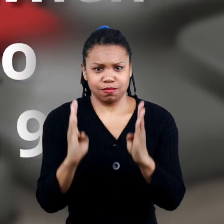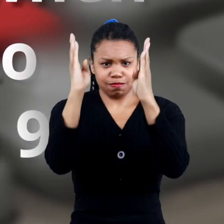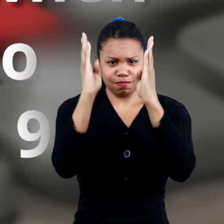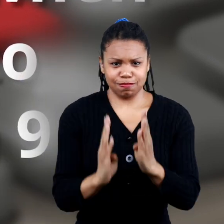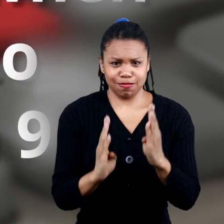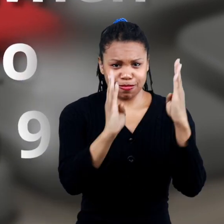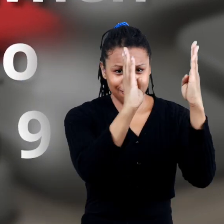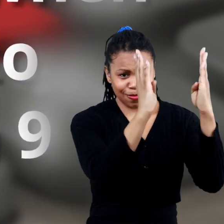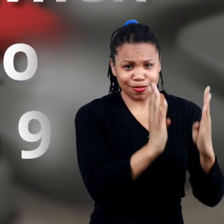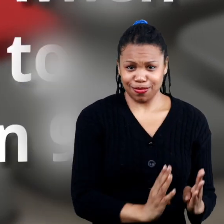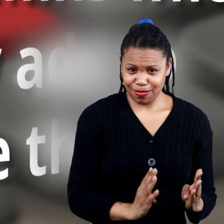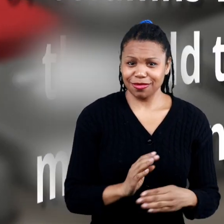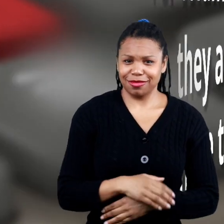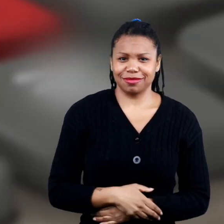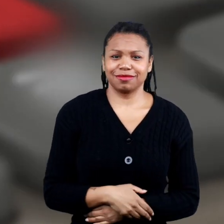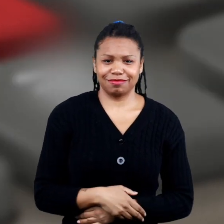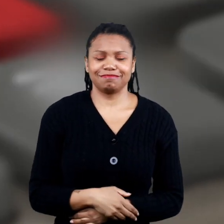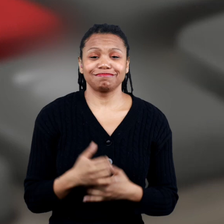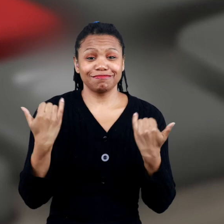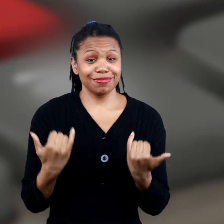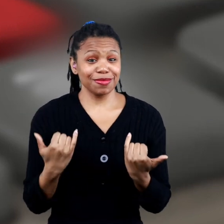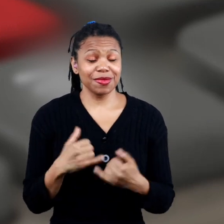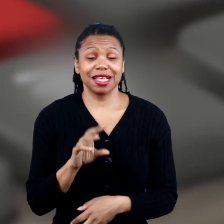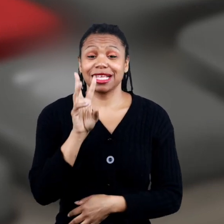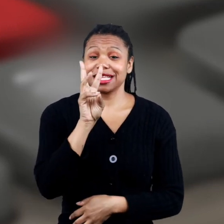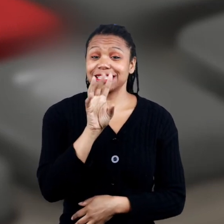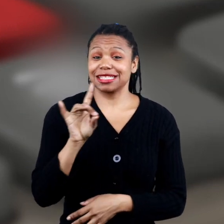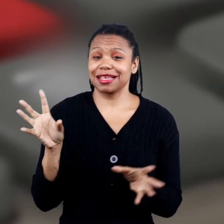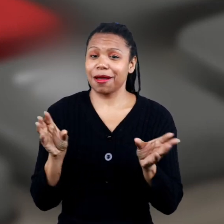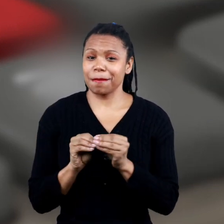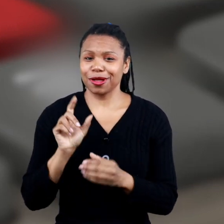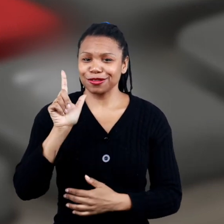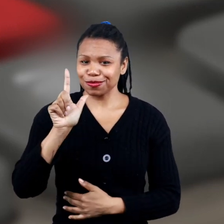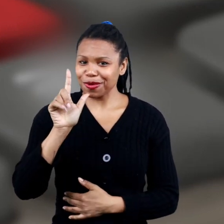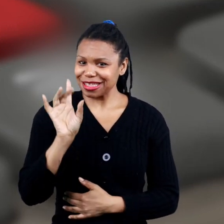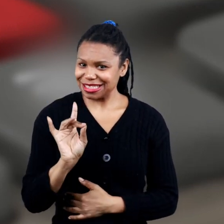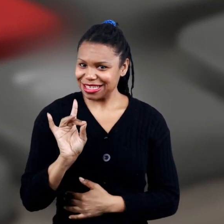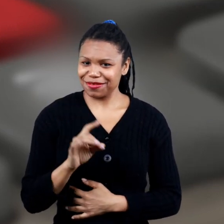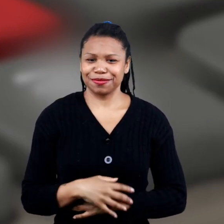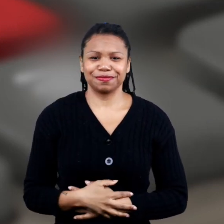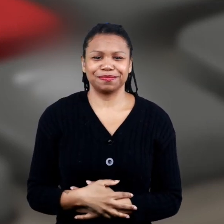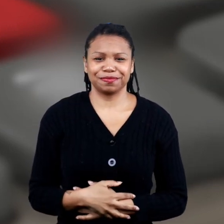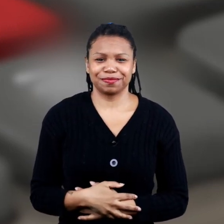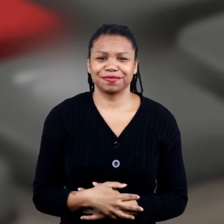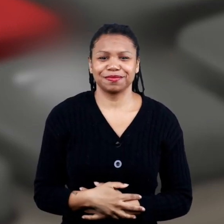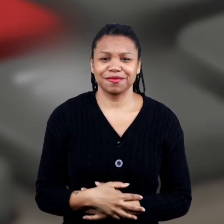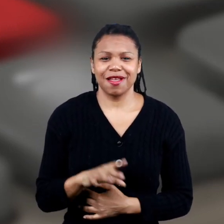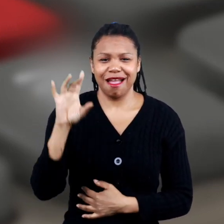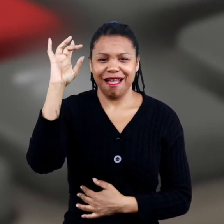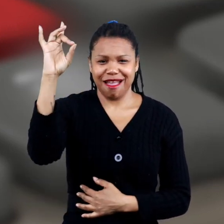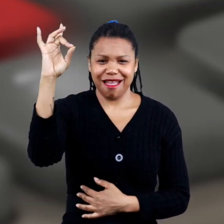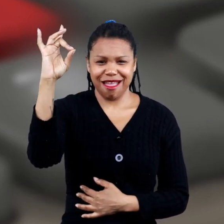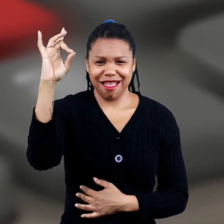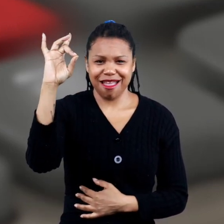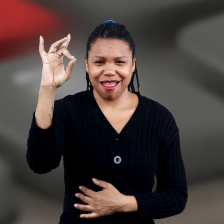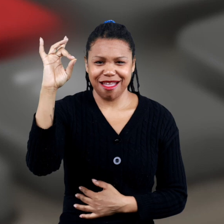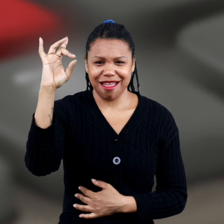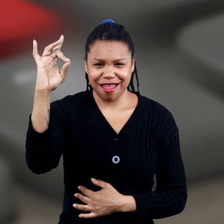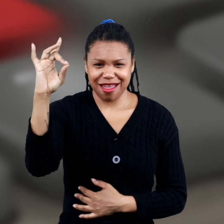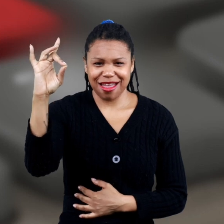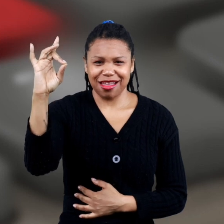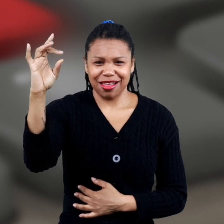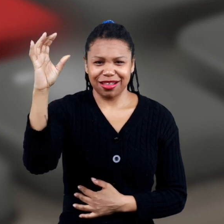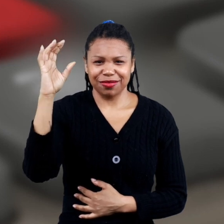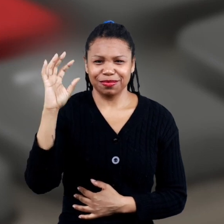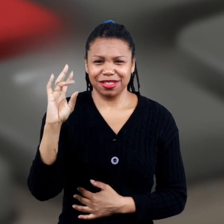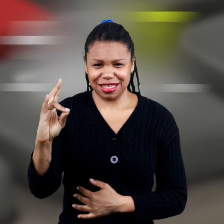when they are greater than nine. Okay, so here we have sixty-eight plus twenty-seven. First, add the numbers